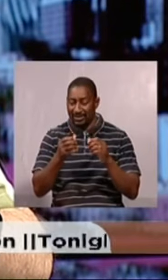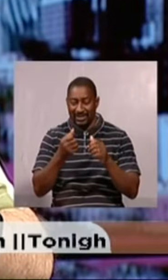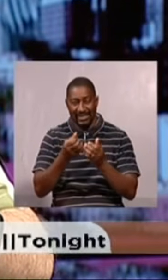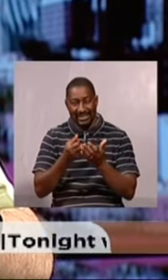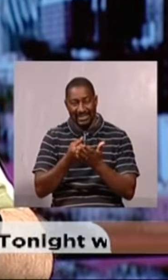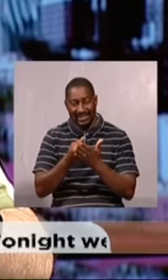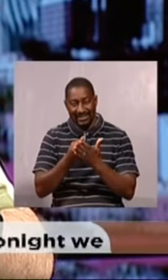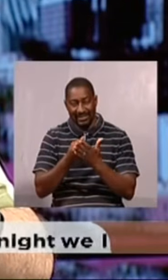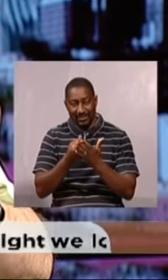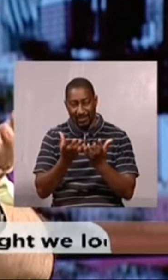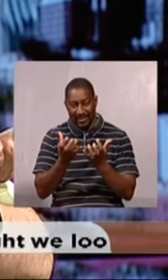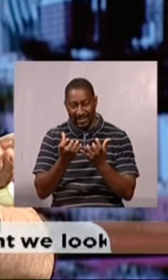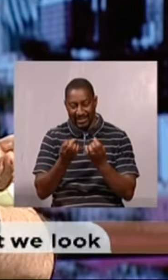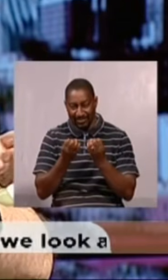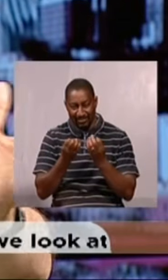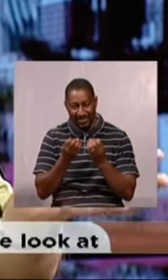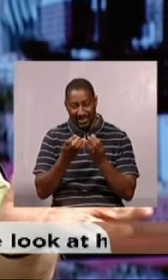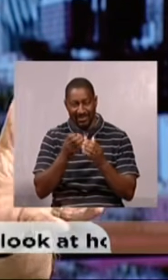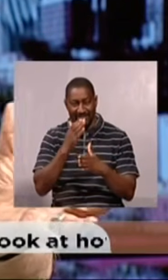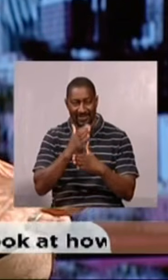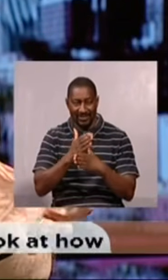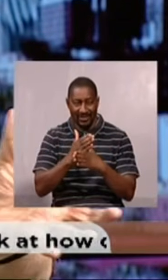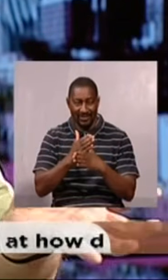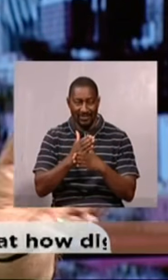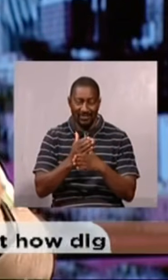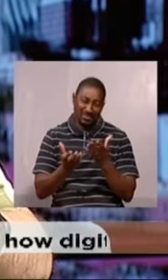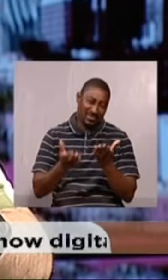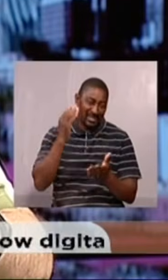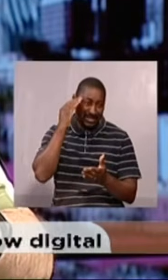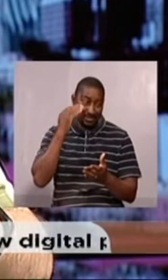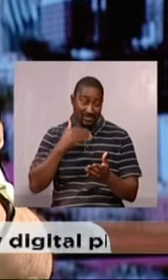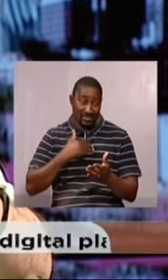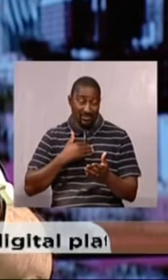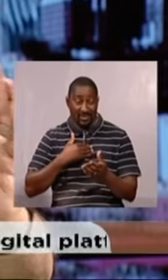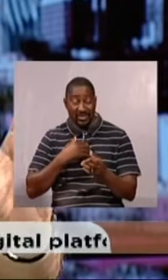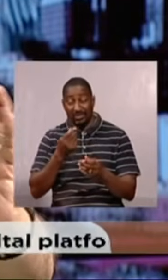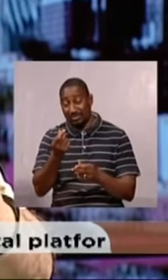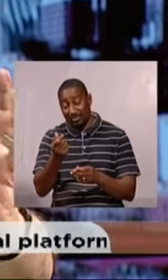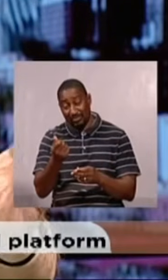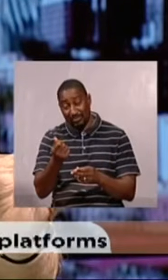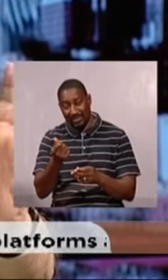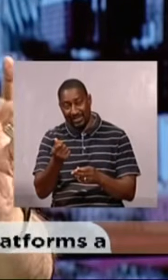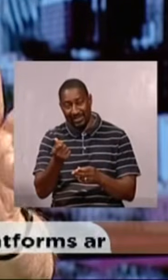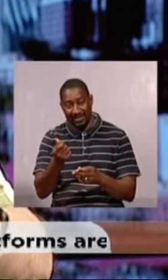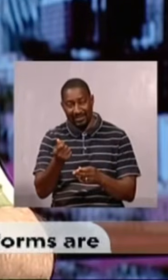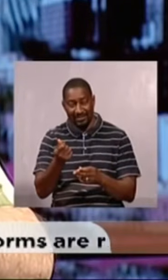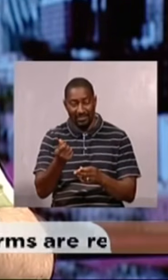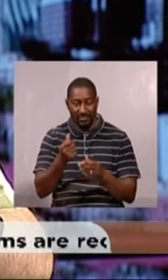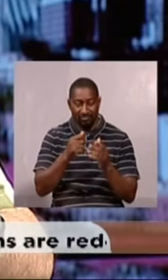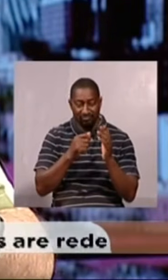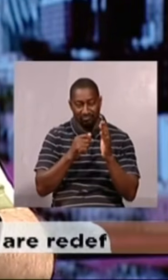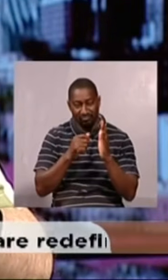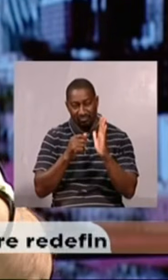that social media parties could do. You see them spending money on quite nice short videos and